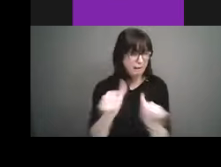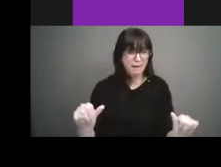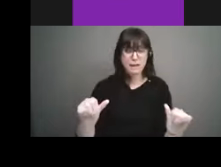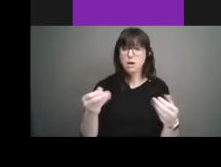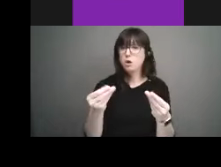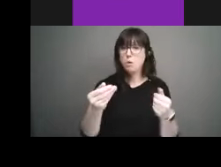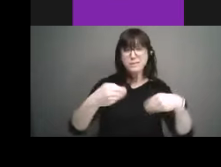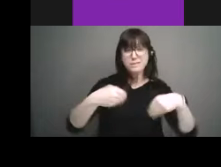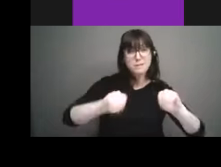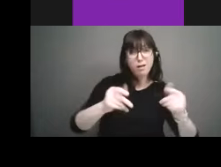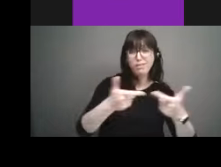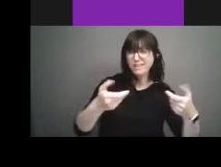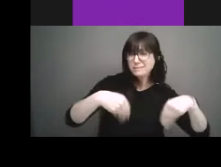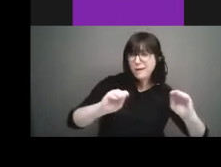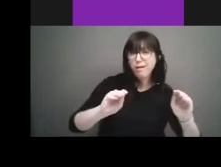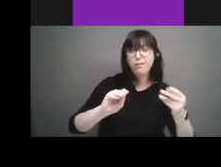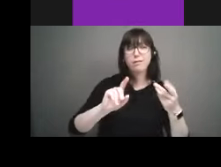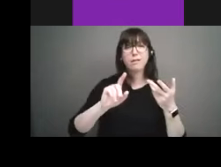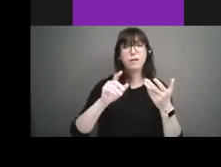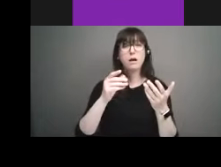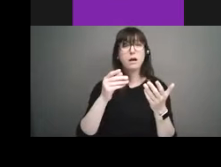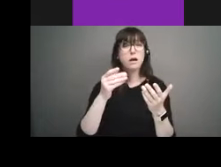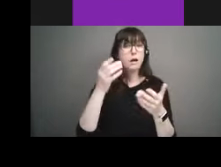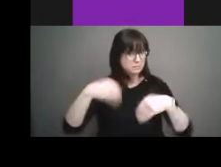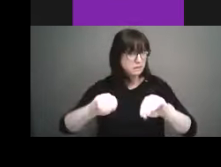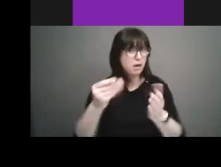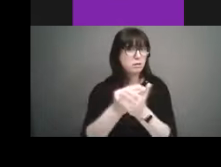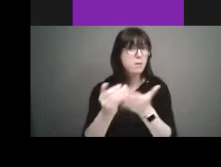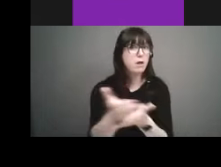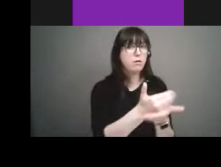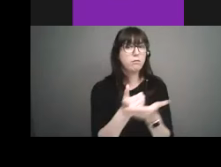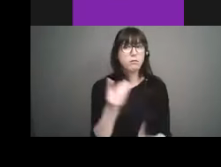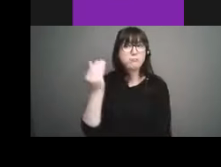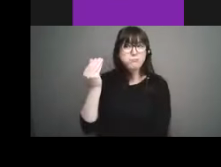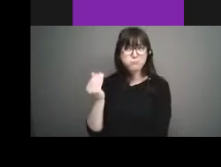property, use the proceeds,